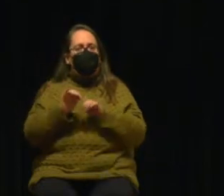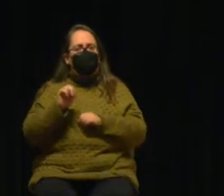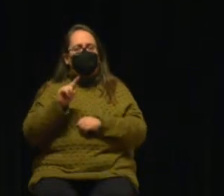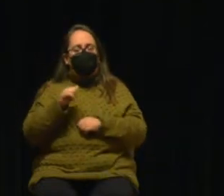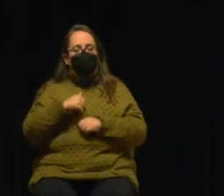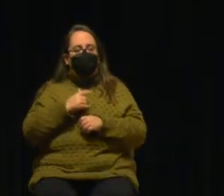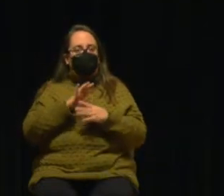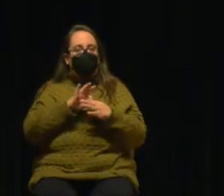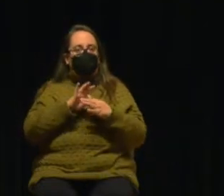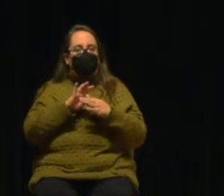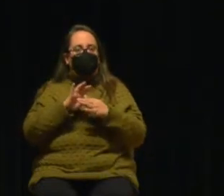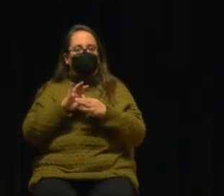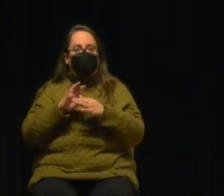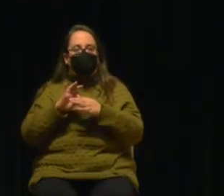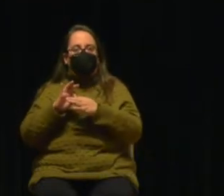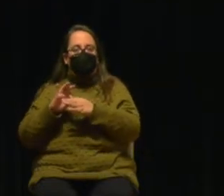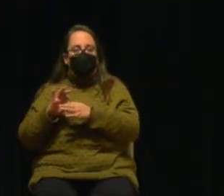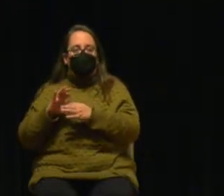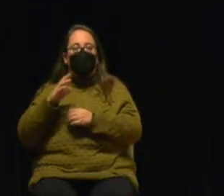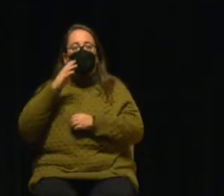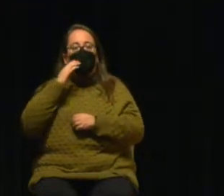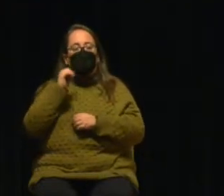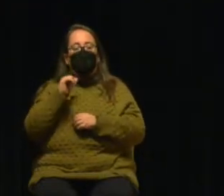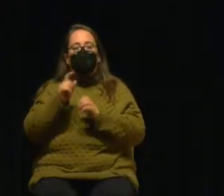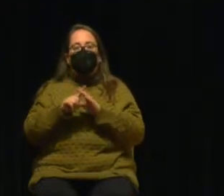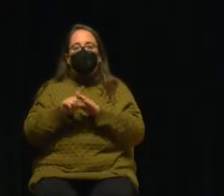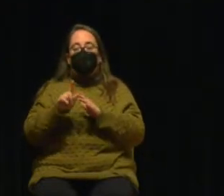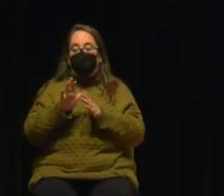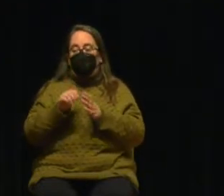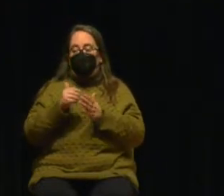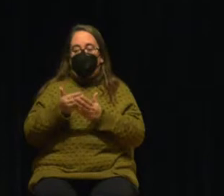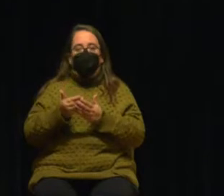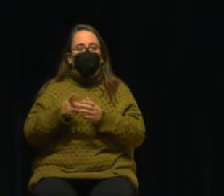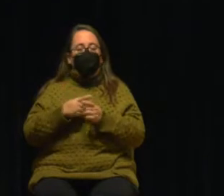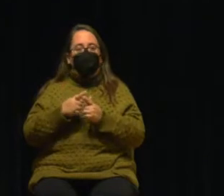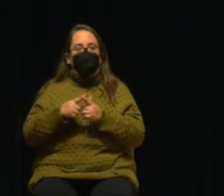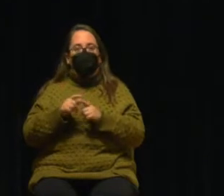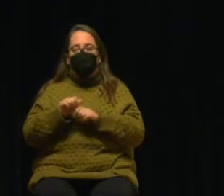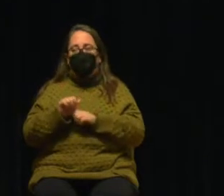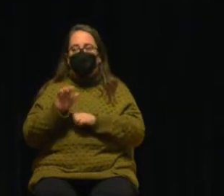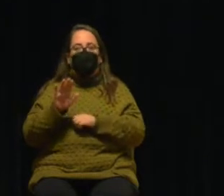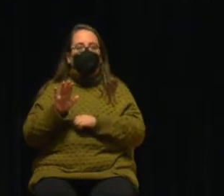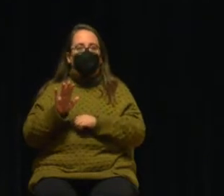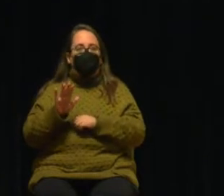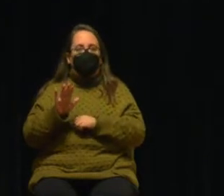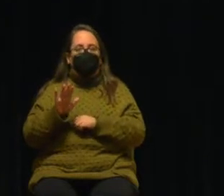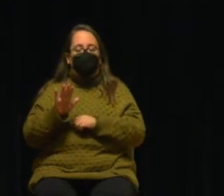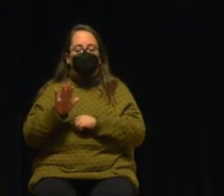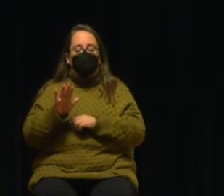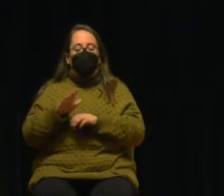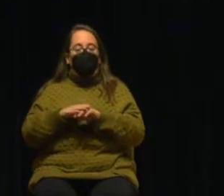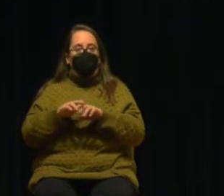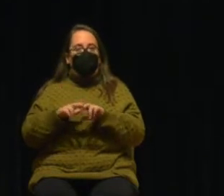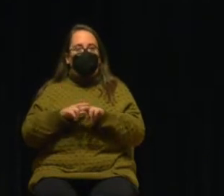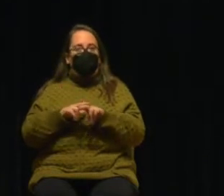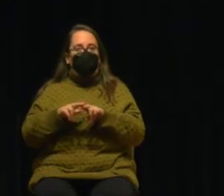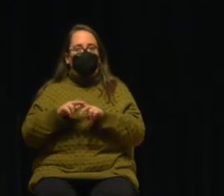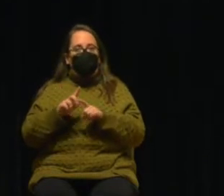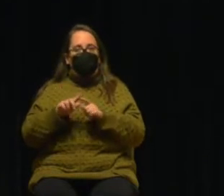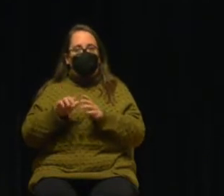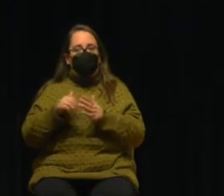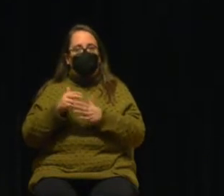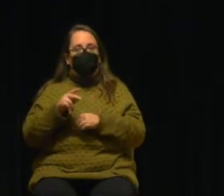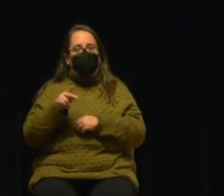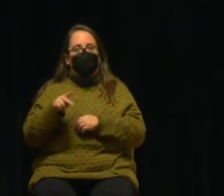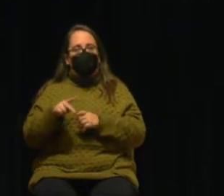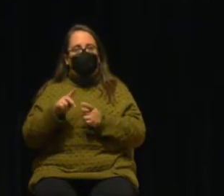these connections because fugitives might arrive in these places and be sent on literal railroads to Philadelphia to go